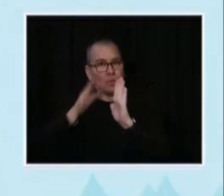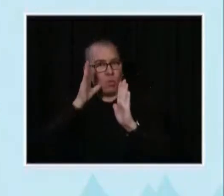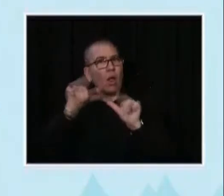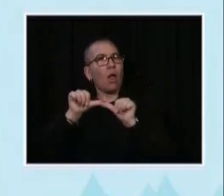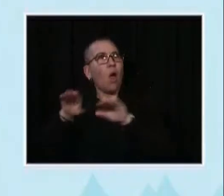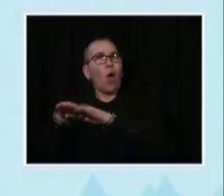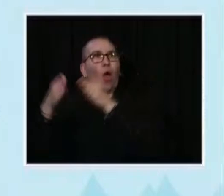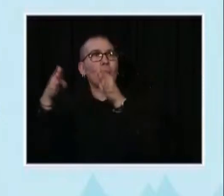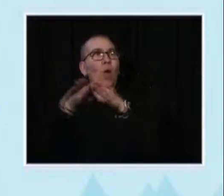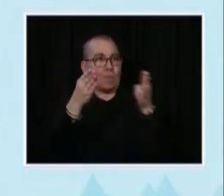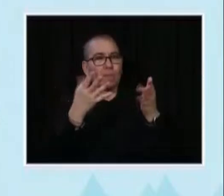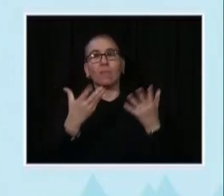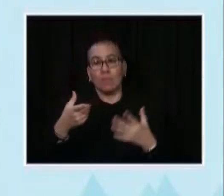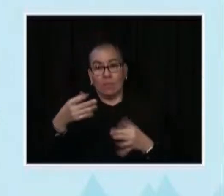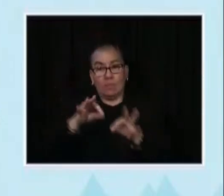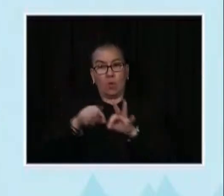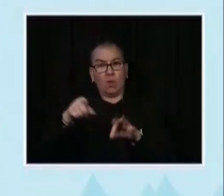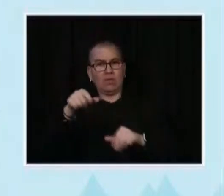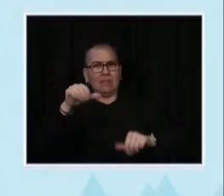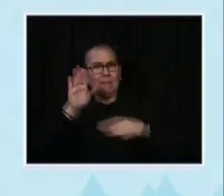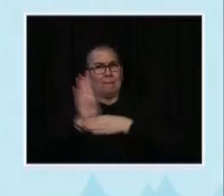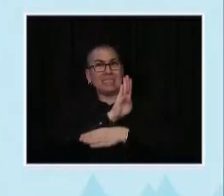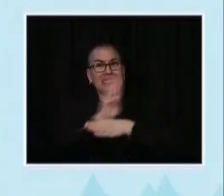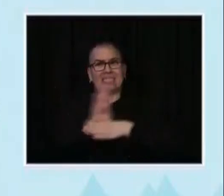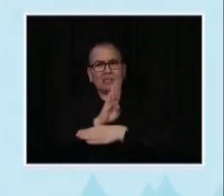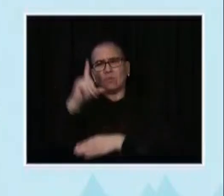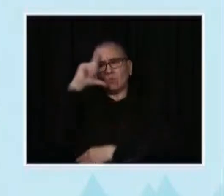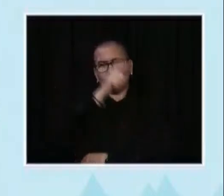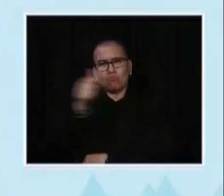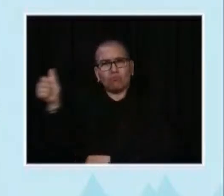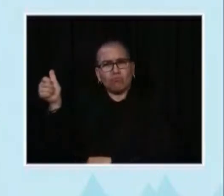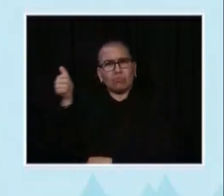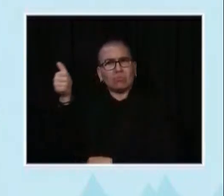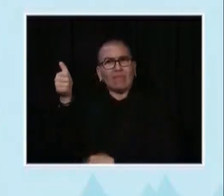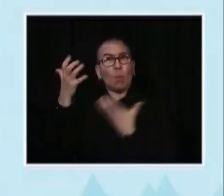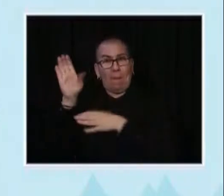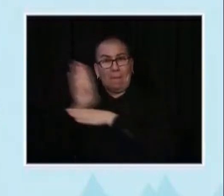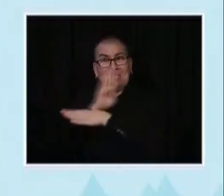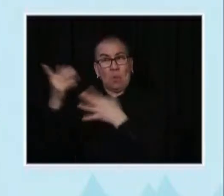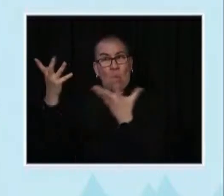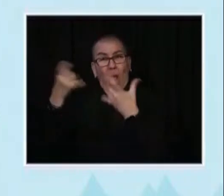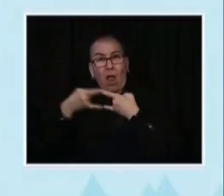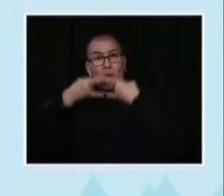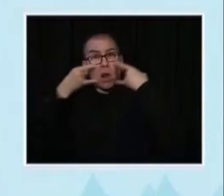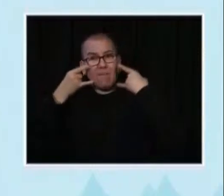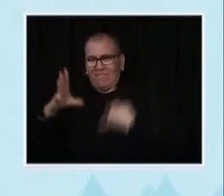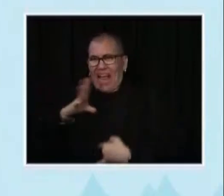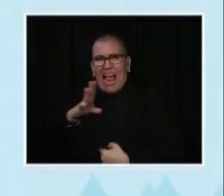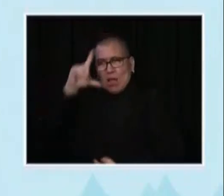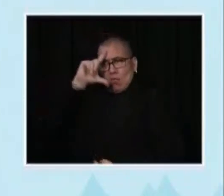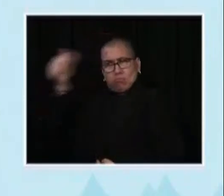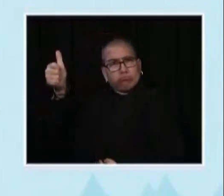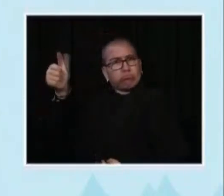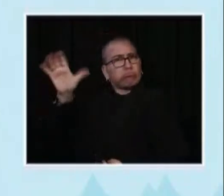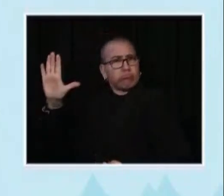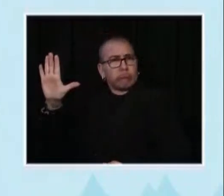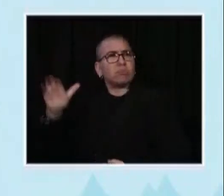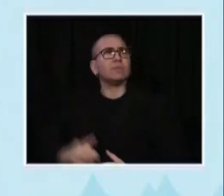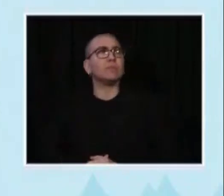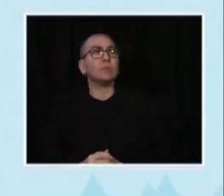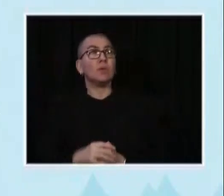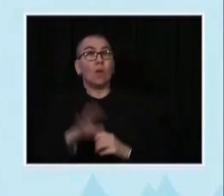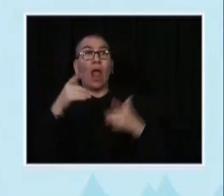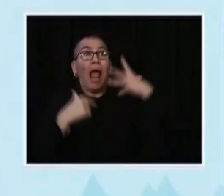will end. The only requirements that will be in place at that time is the masking indoors, and for the largest outdoor events,